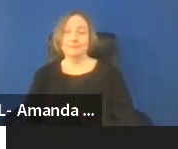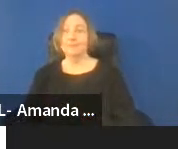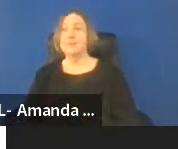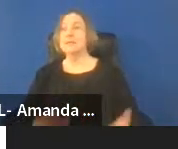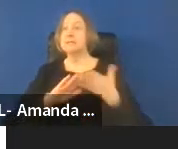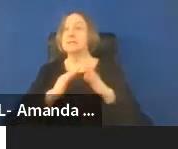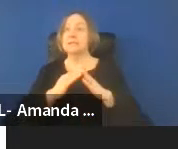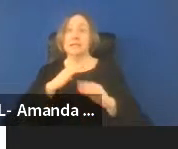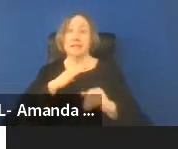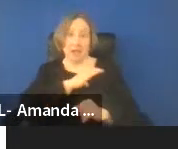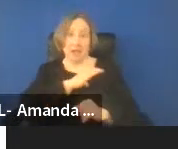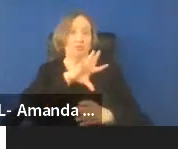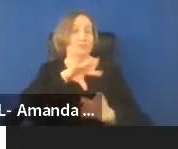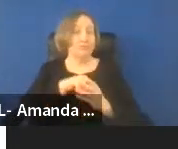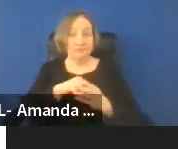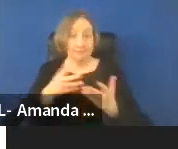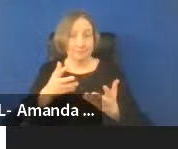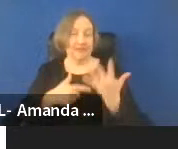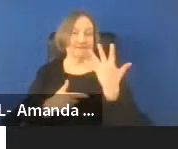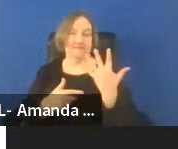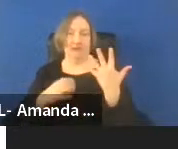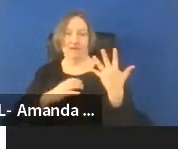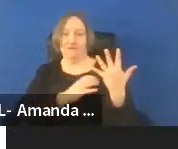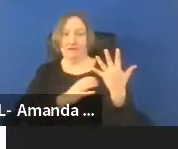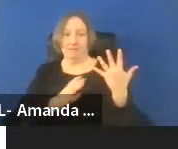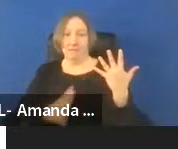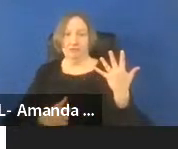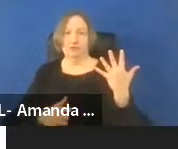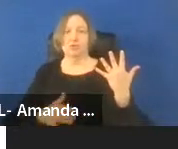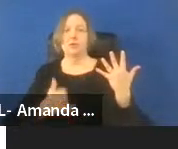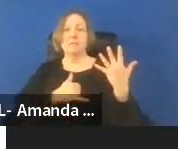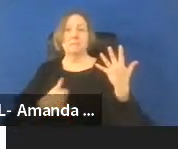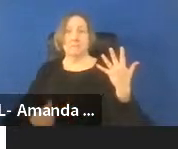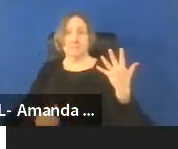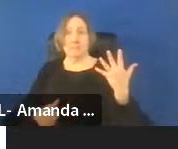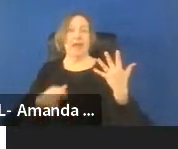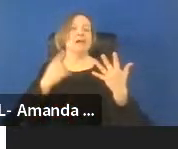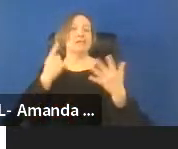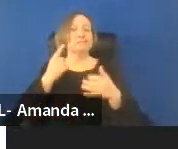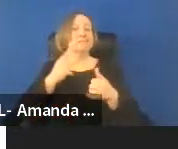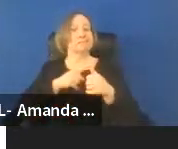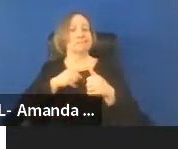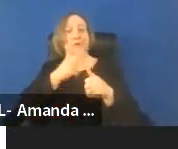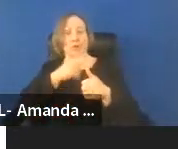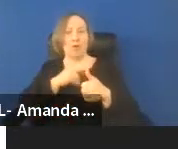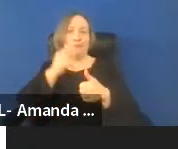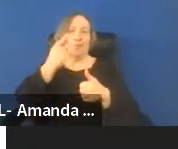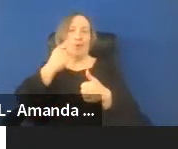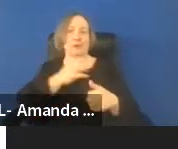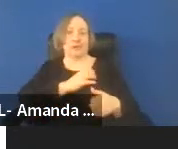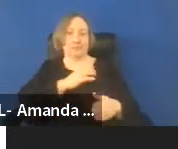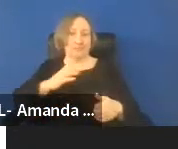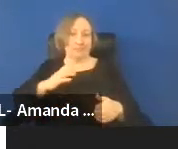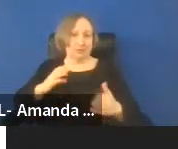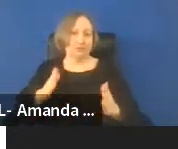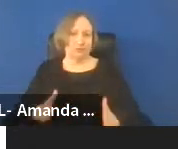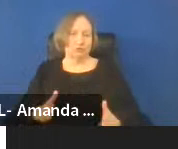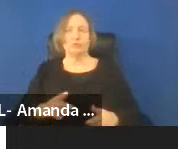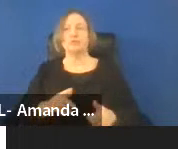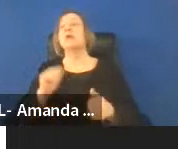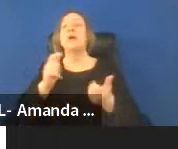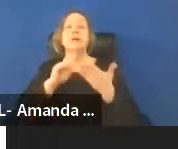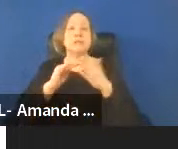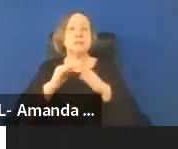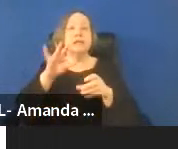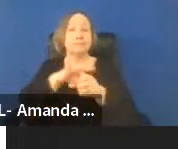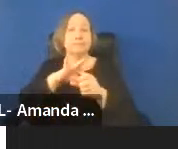City Council is made up of 5 commissioners, and the mayor is considered a commissioner. All city elected